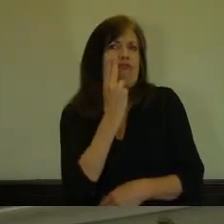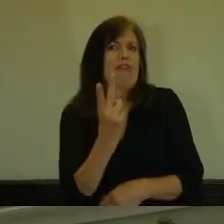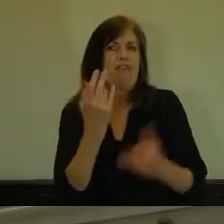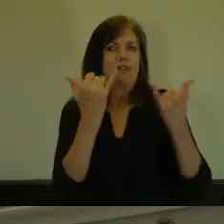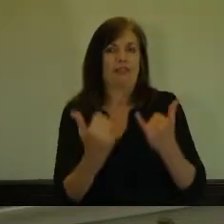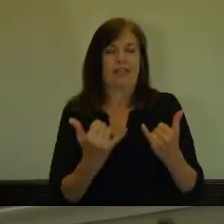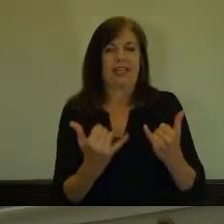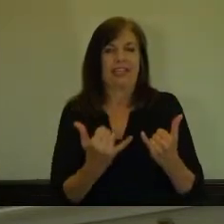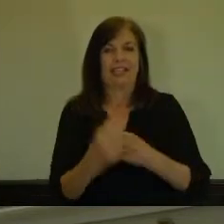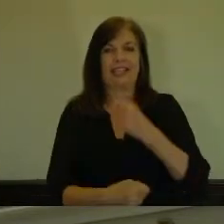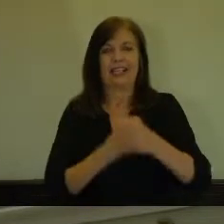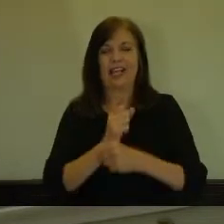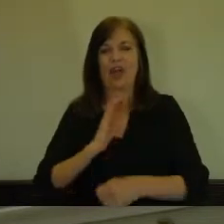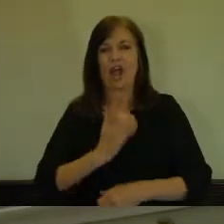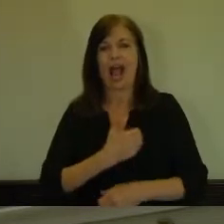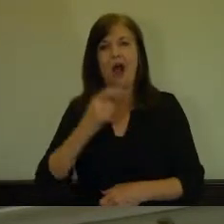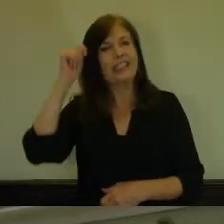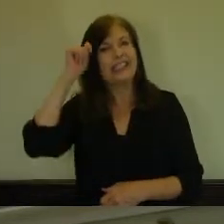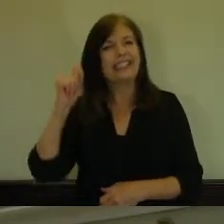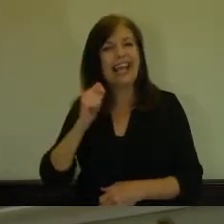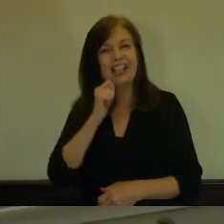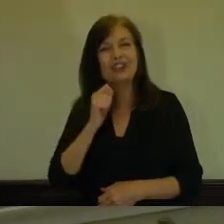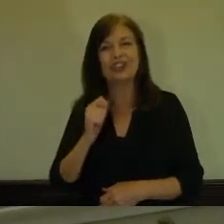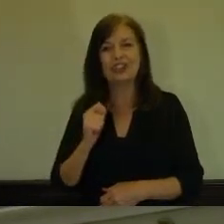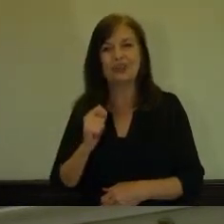adults this year.